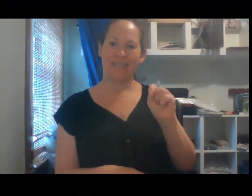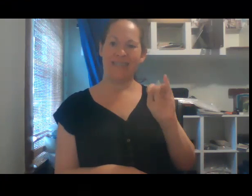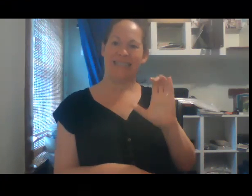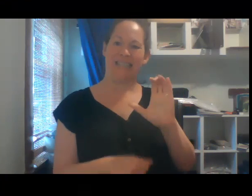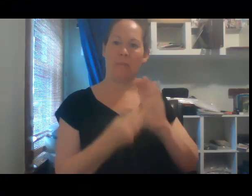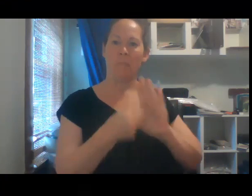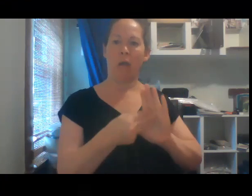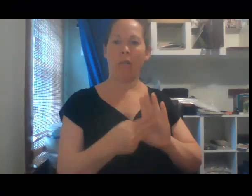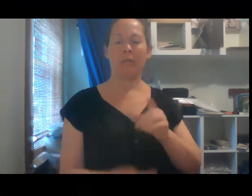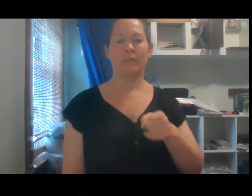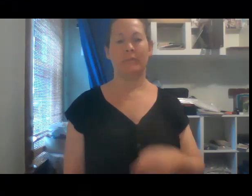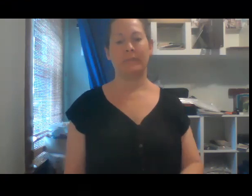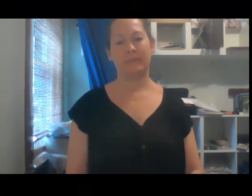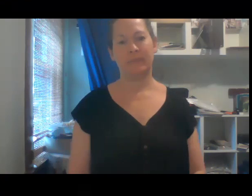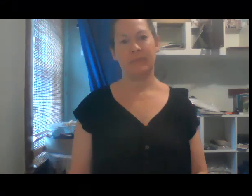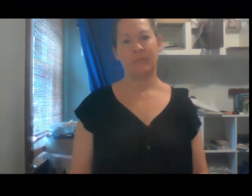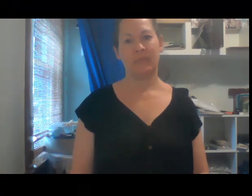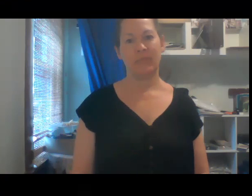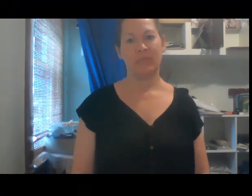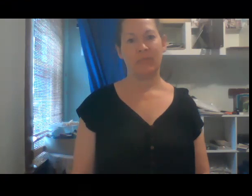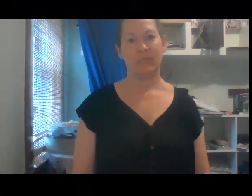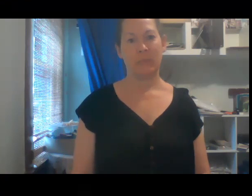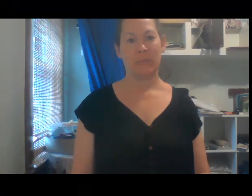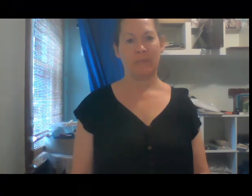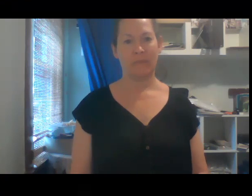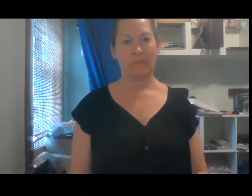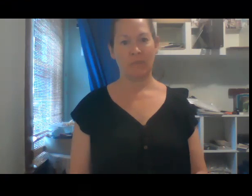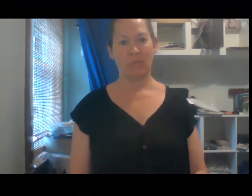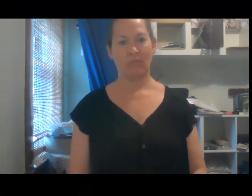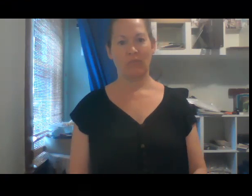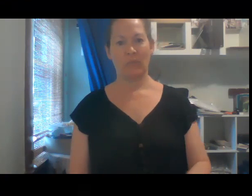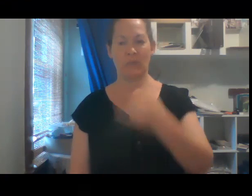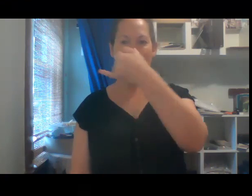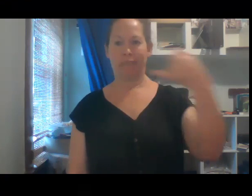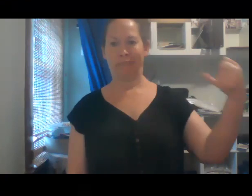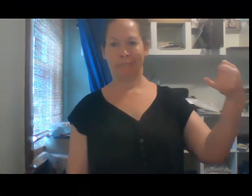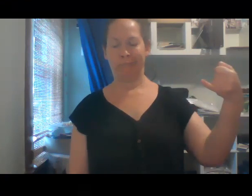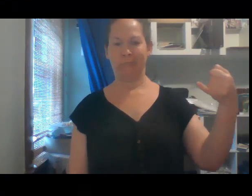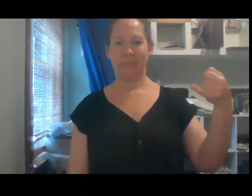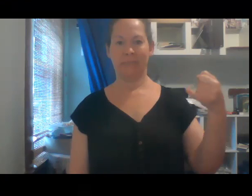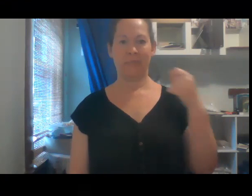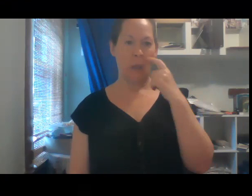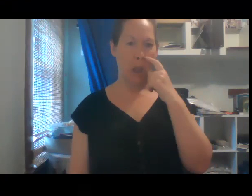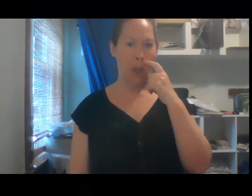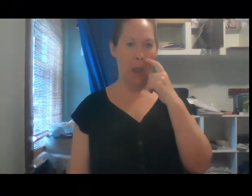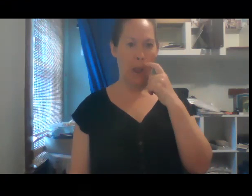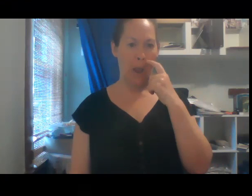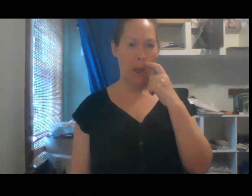where the exponential answers come out. I'm going to draw a strange graph here for a second.